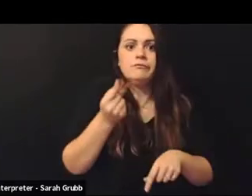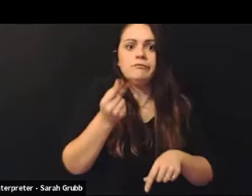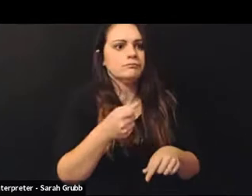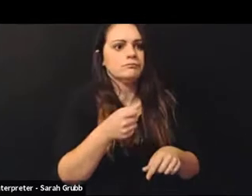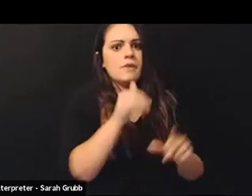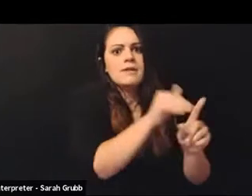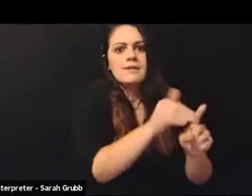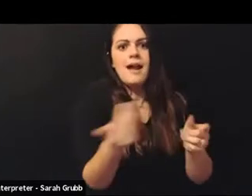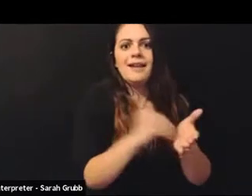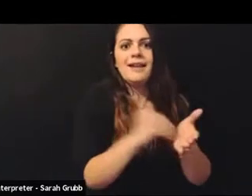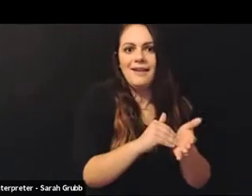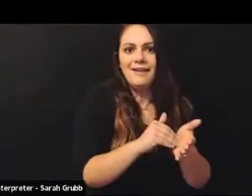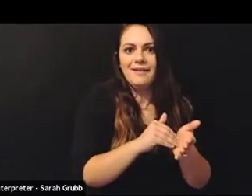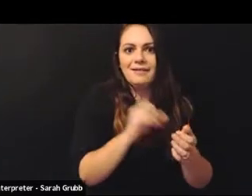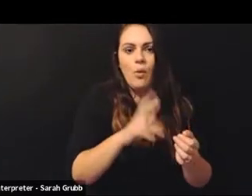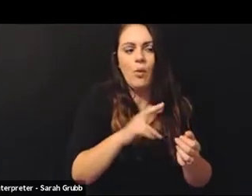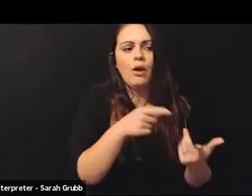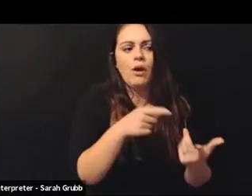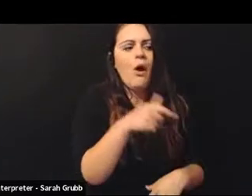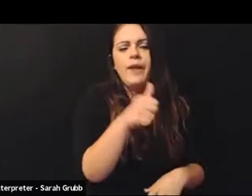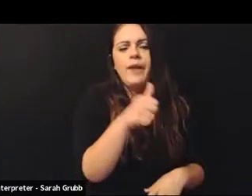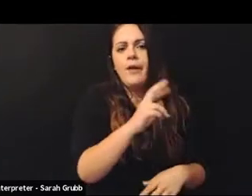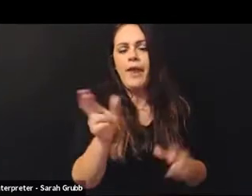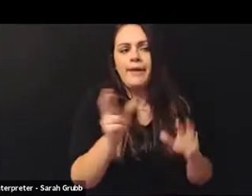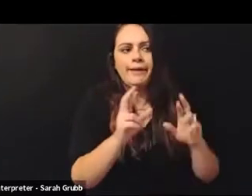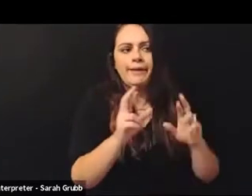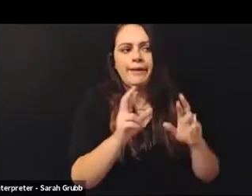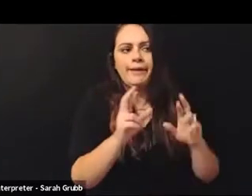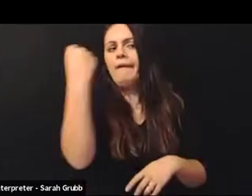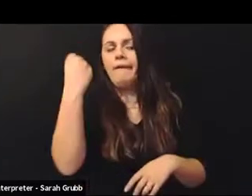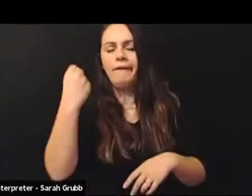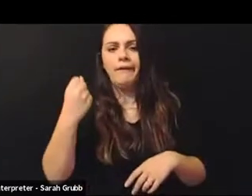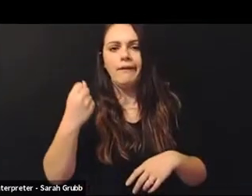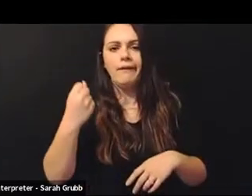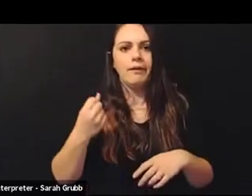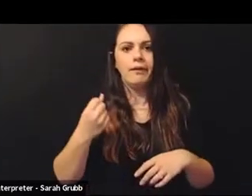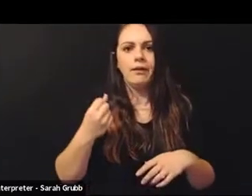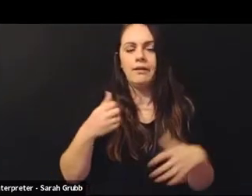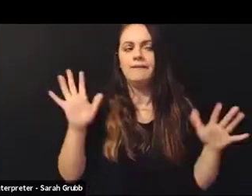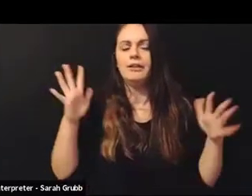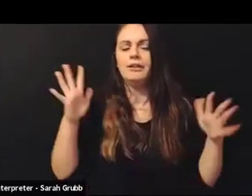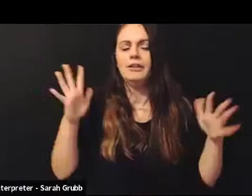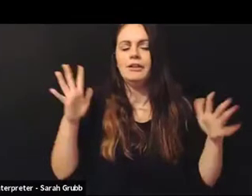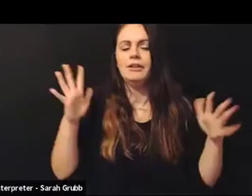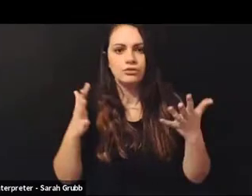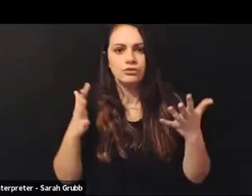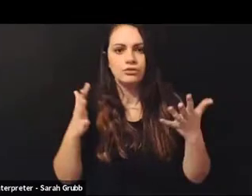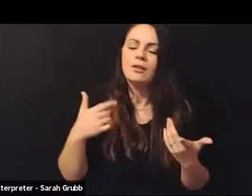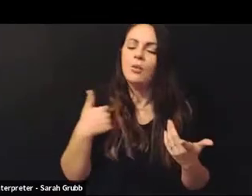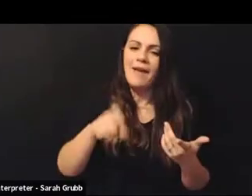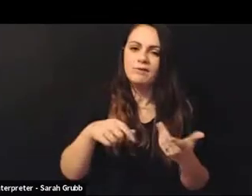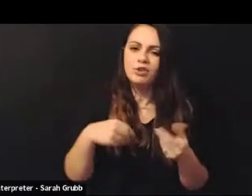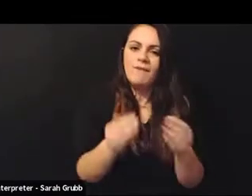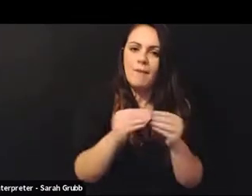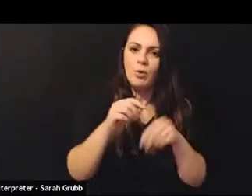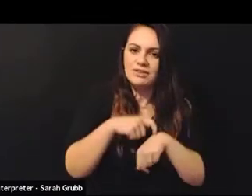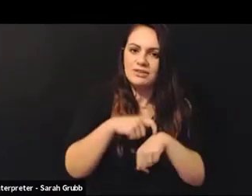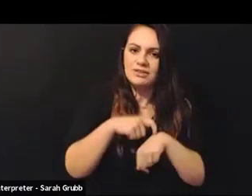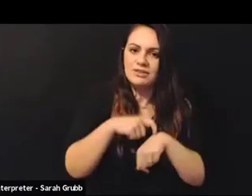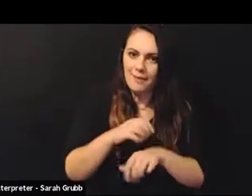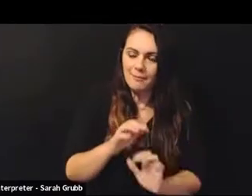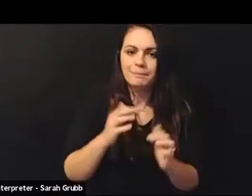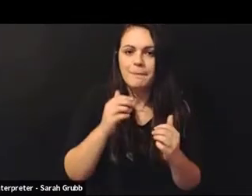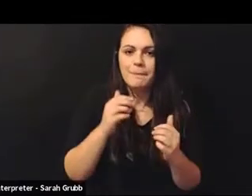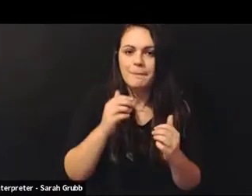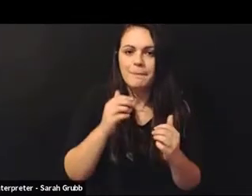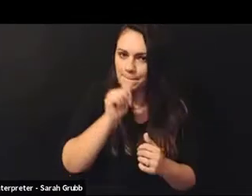the material away. So we just have to give these kids more time and just kind of wait and see that you can tell